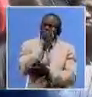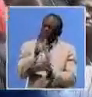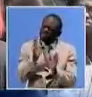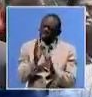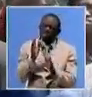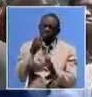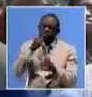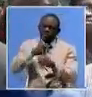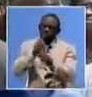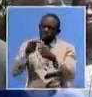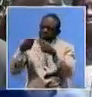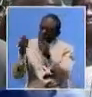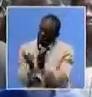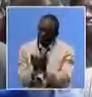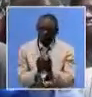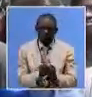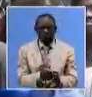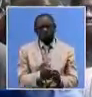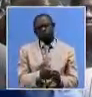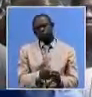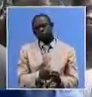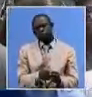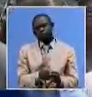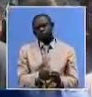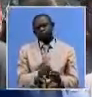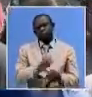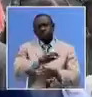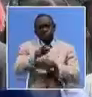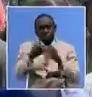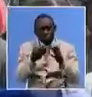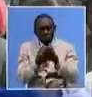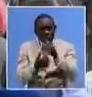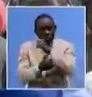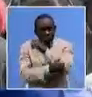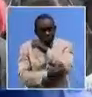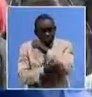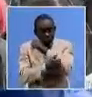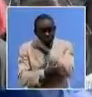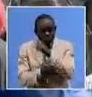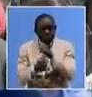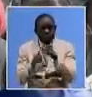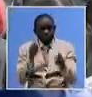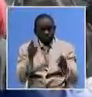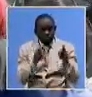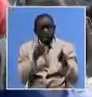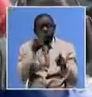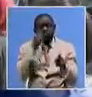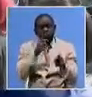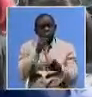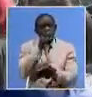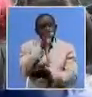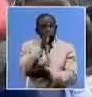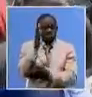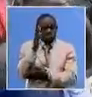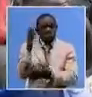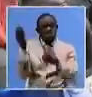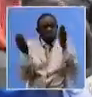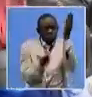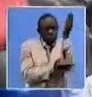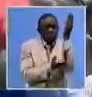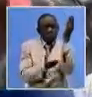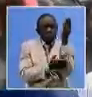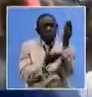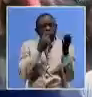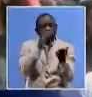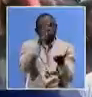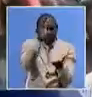but for the whole country as well. We need a whole of society approach to limit the cutting down of trees, because this means